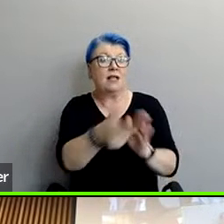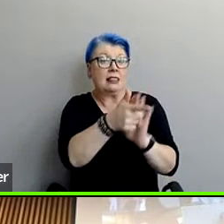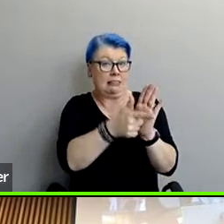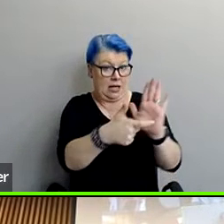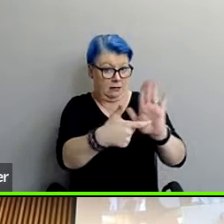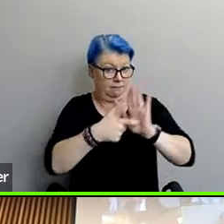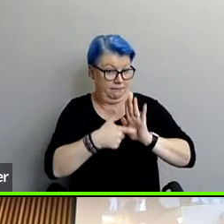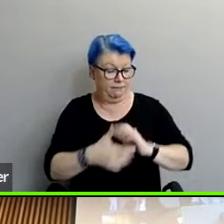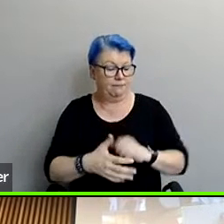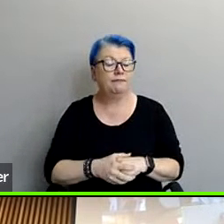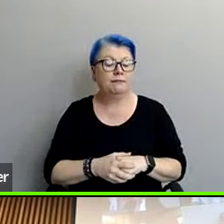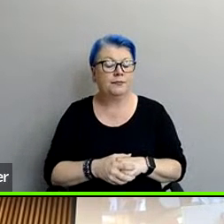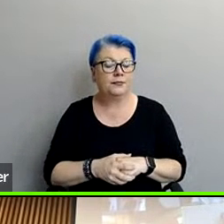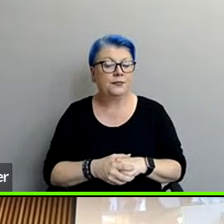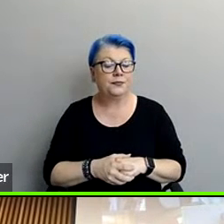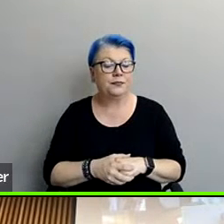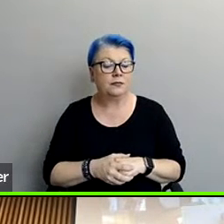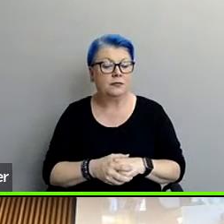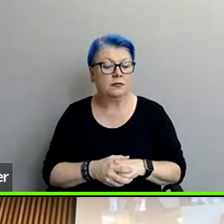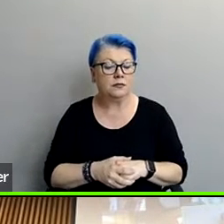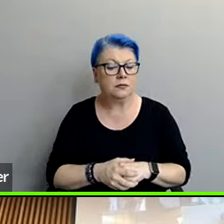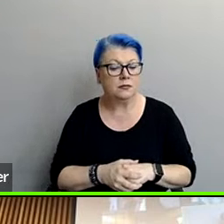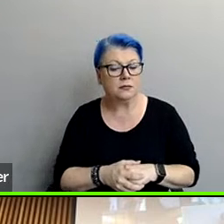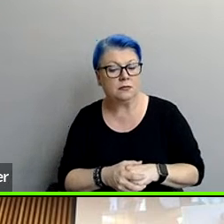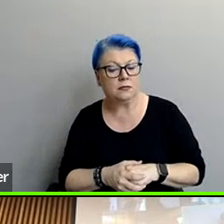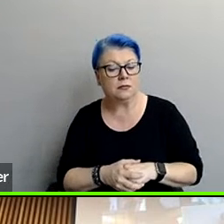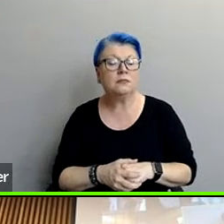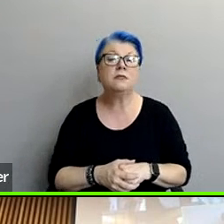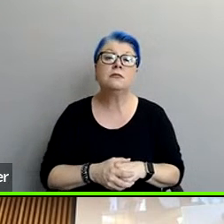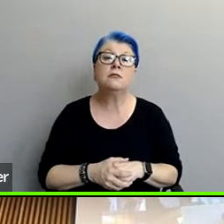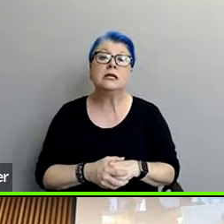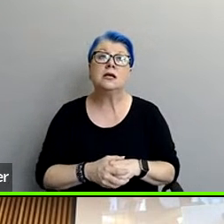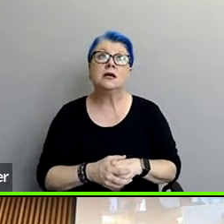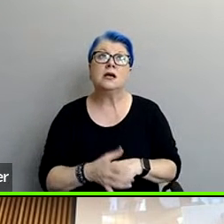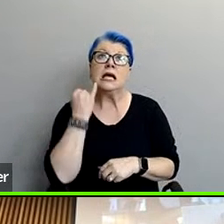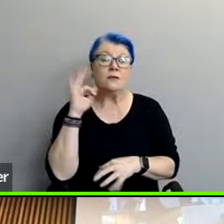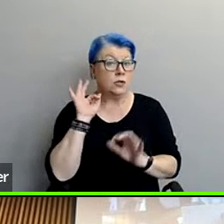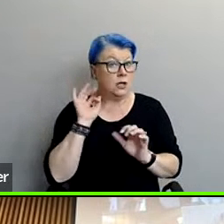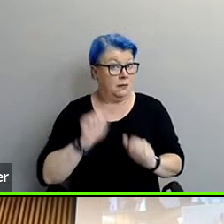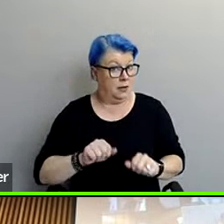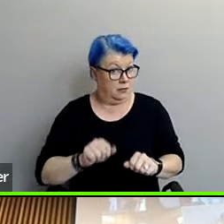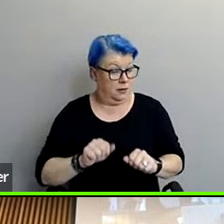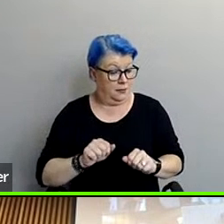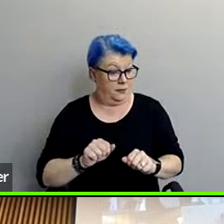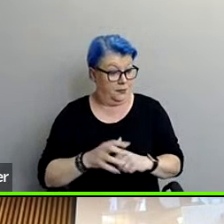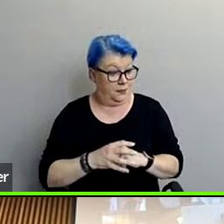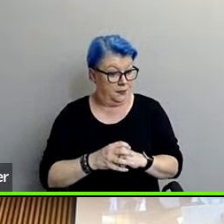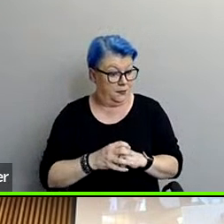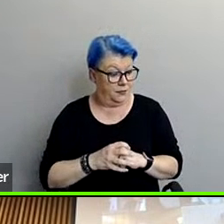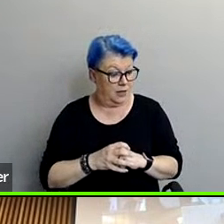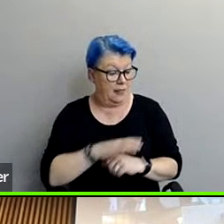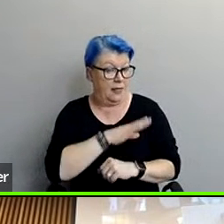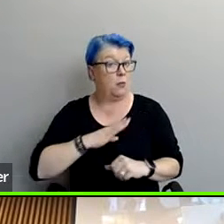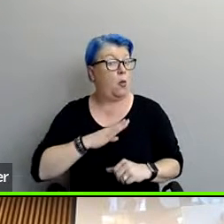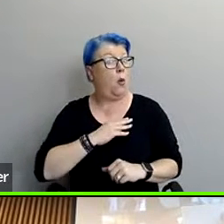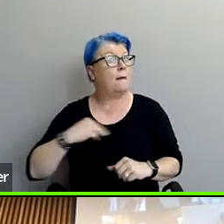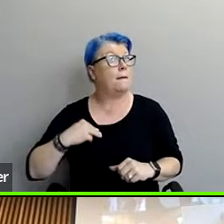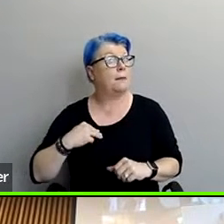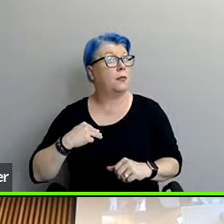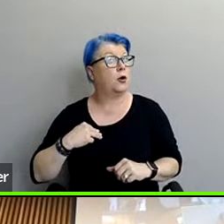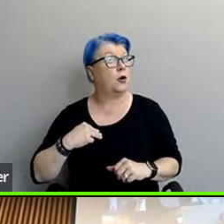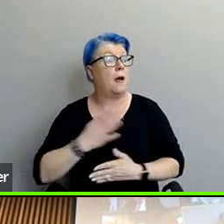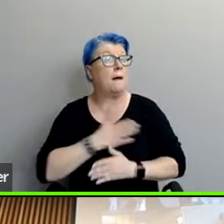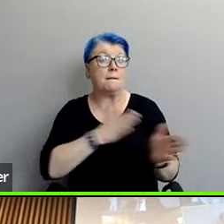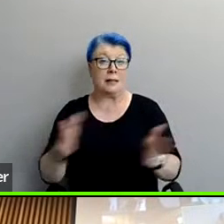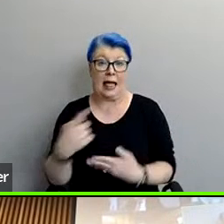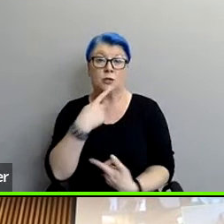session topic touches on a matter discussed in open session, and if there's any prospect that something a board member intends to say in open